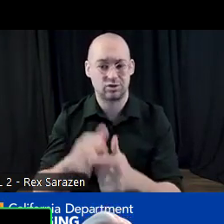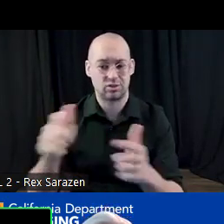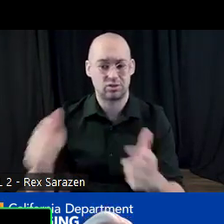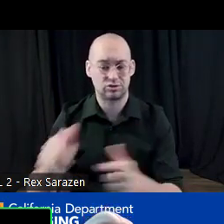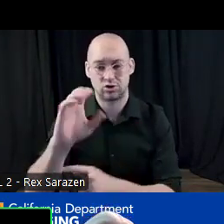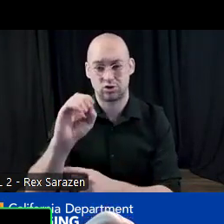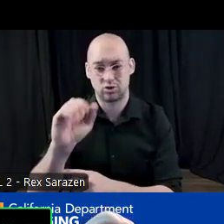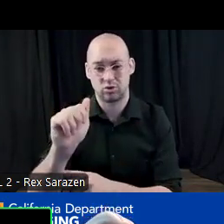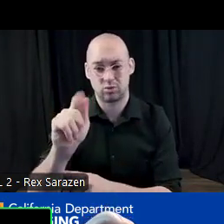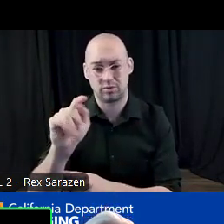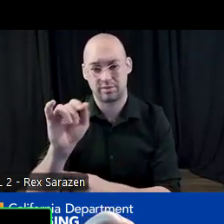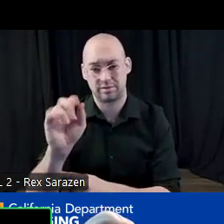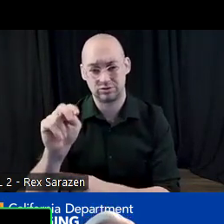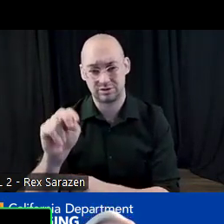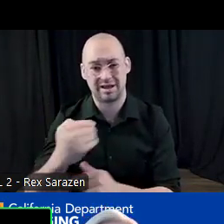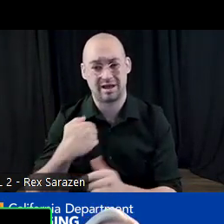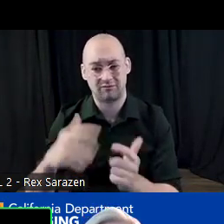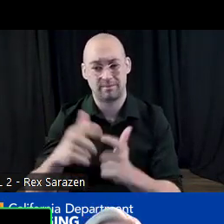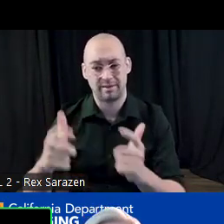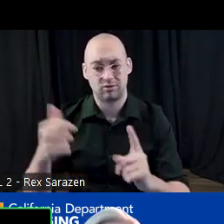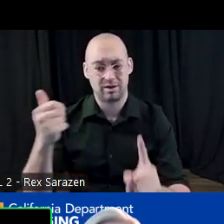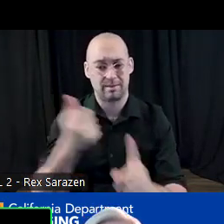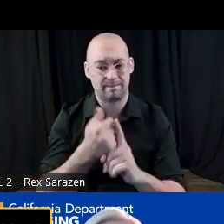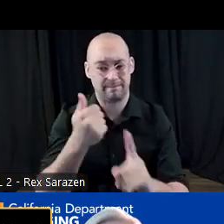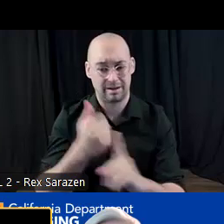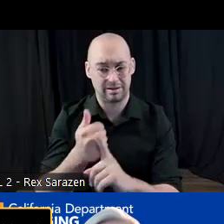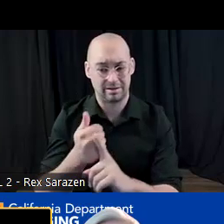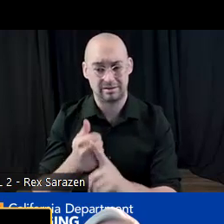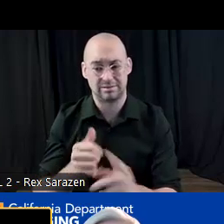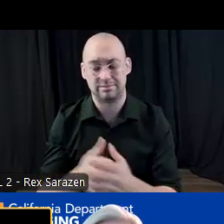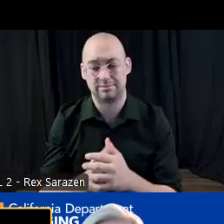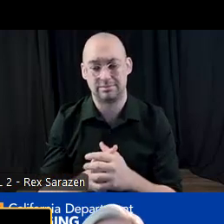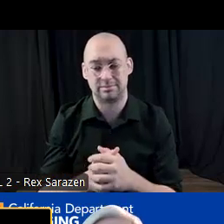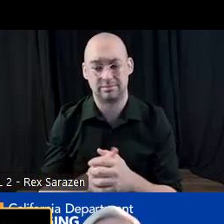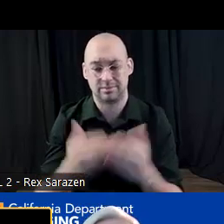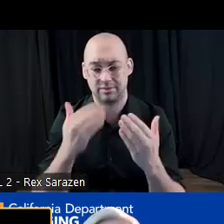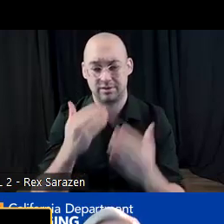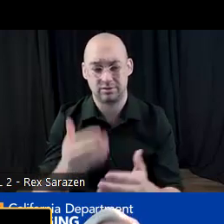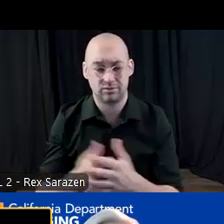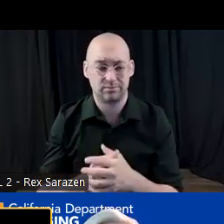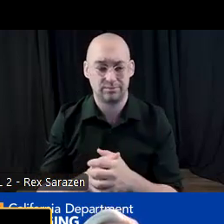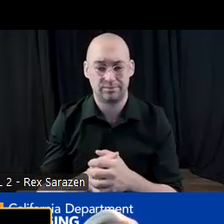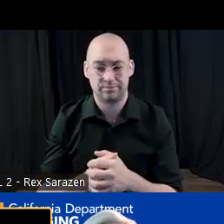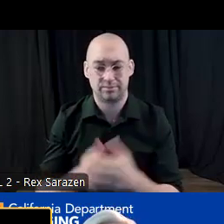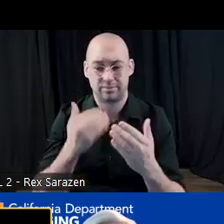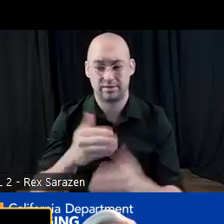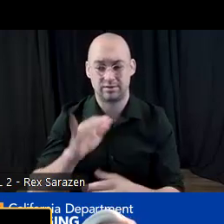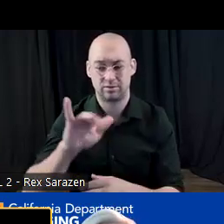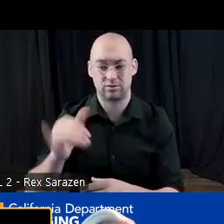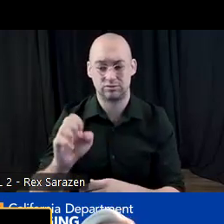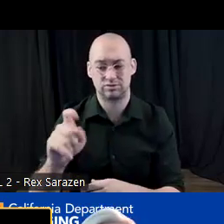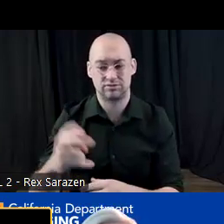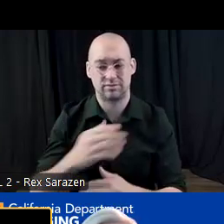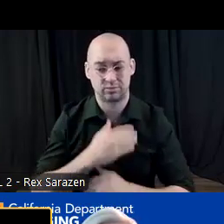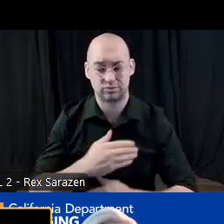make a bigger impact. That does it. Thank you. Thank you, Joseph. We appreciate your